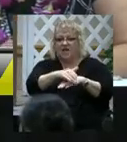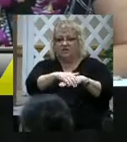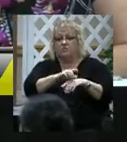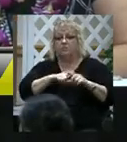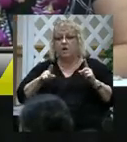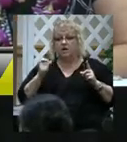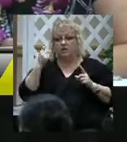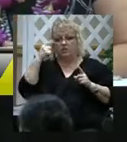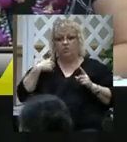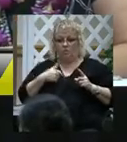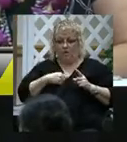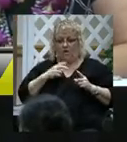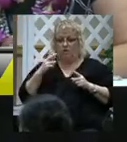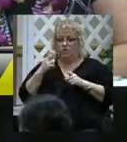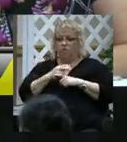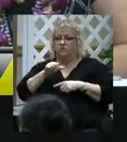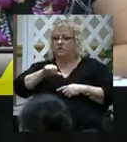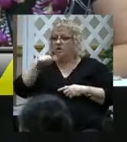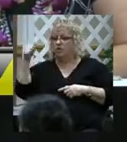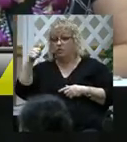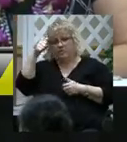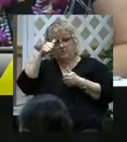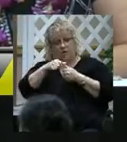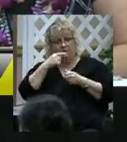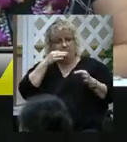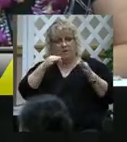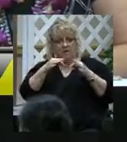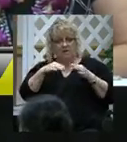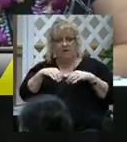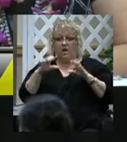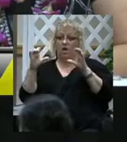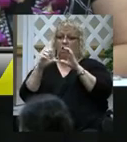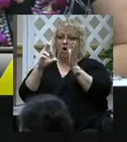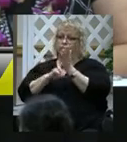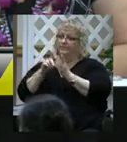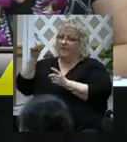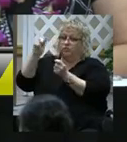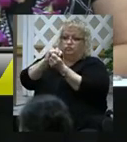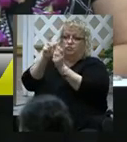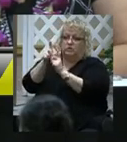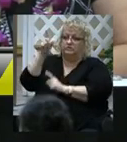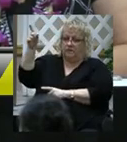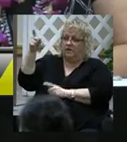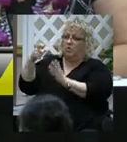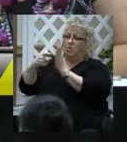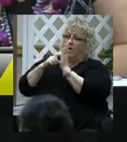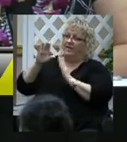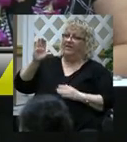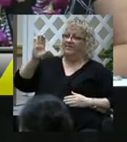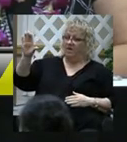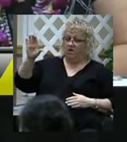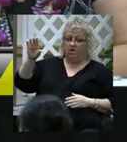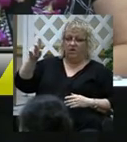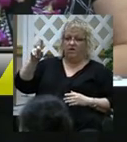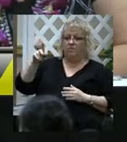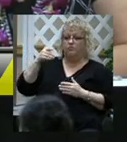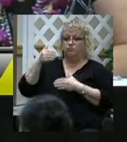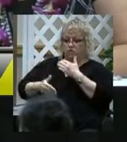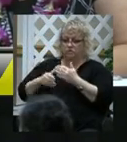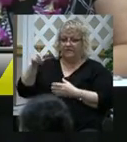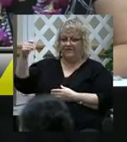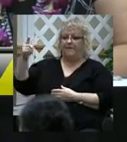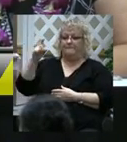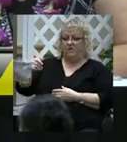But we use, as I explained here, contracted translators, and we require for that process to